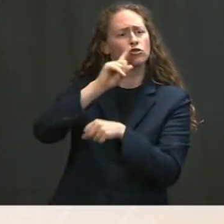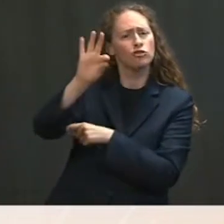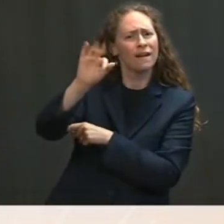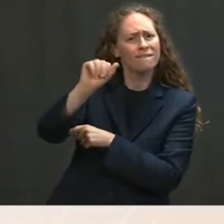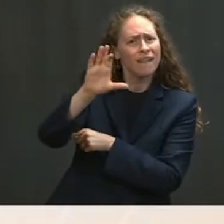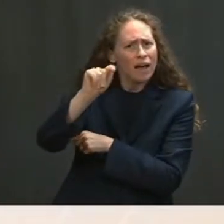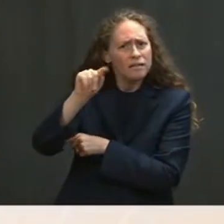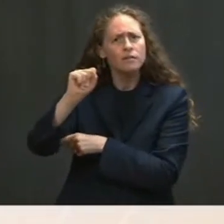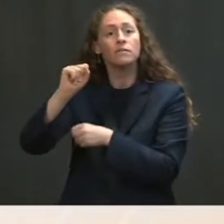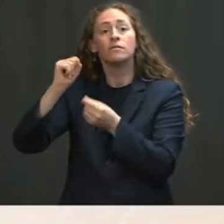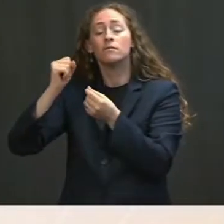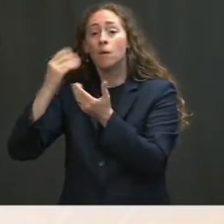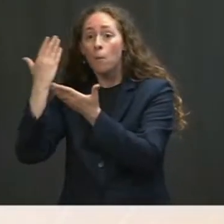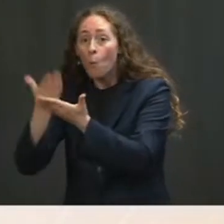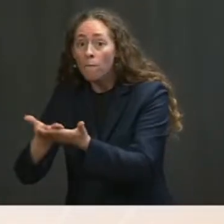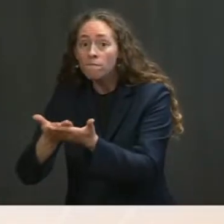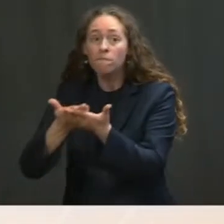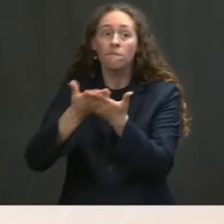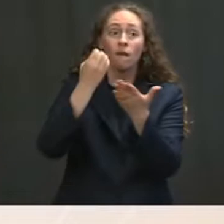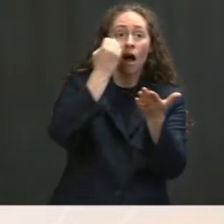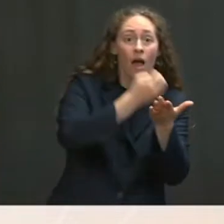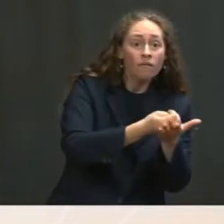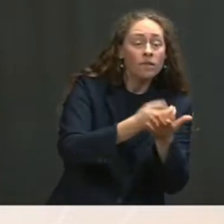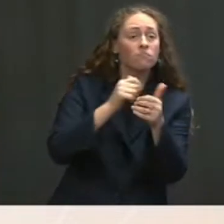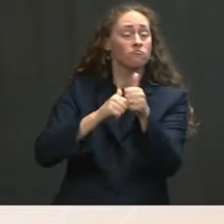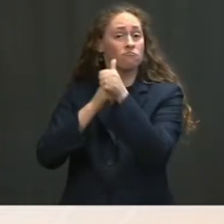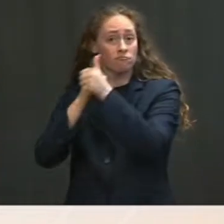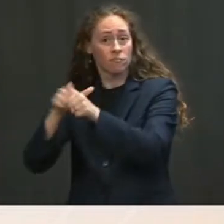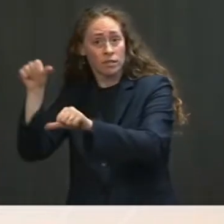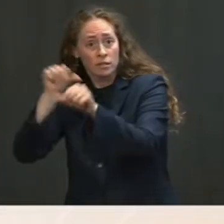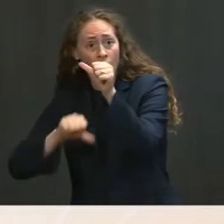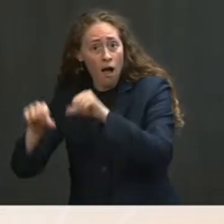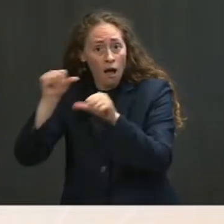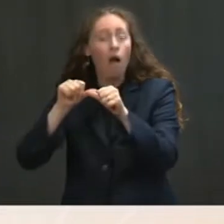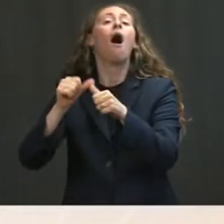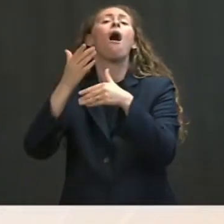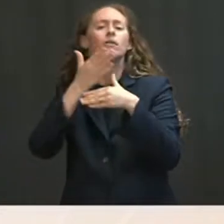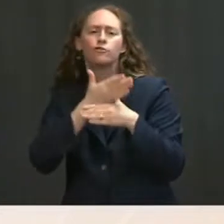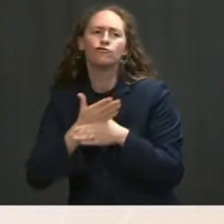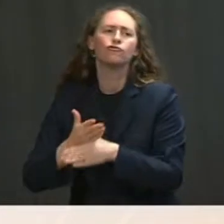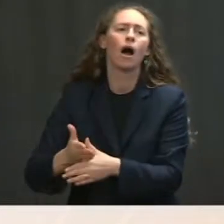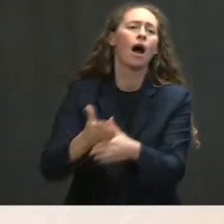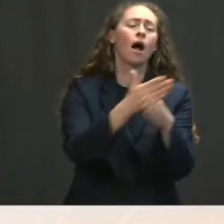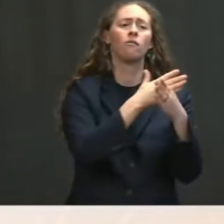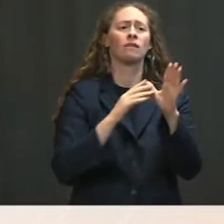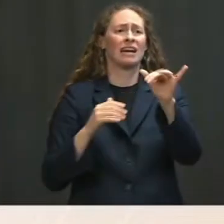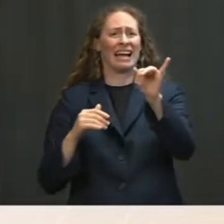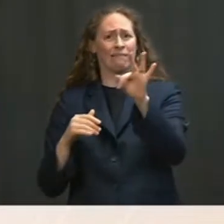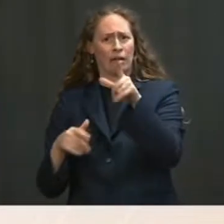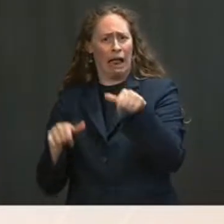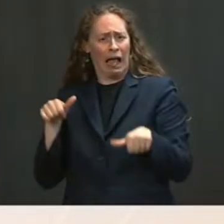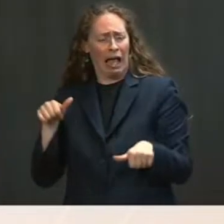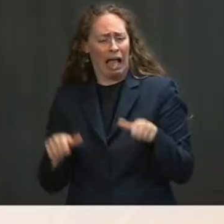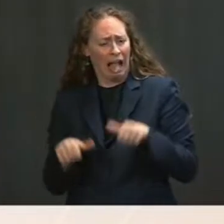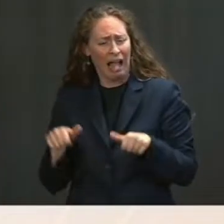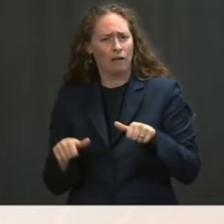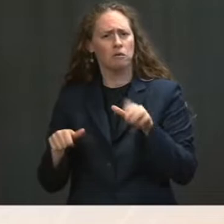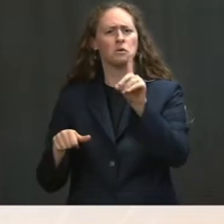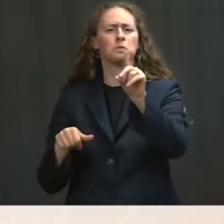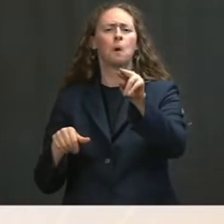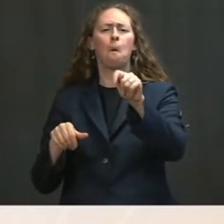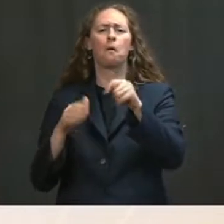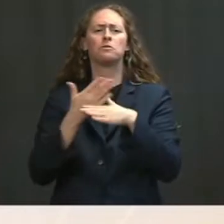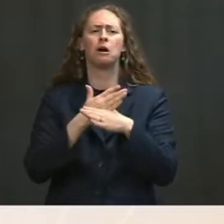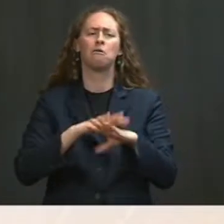credible scientific sources. As we say in the advisory, if you're not sure, don't share. Second, we're asking